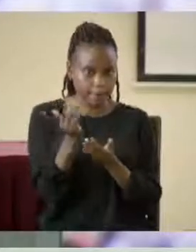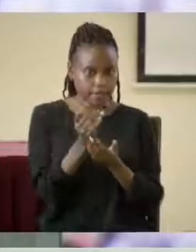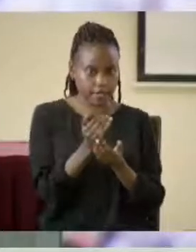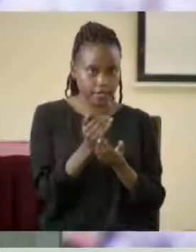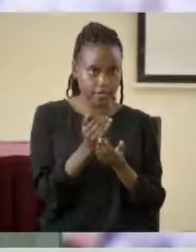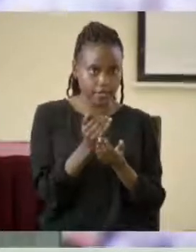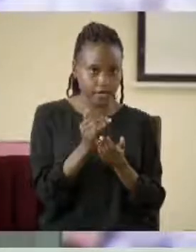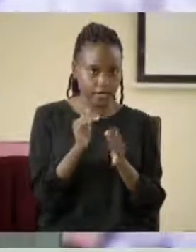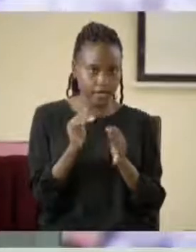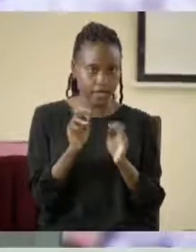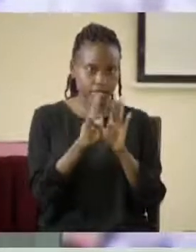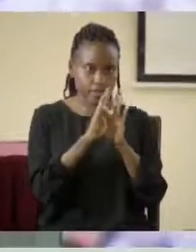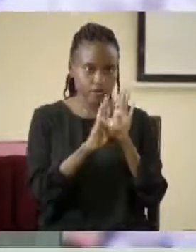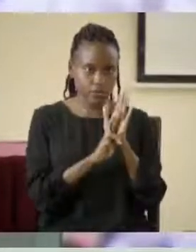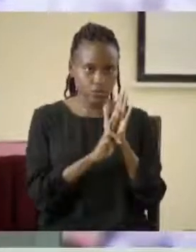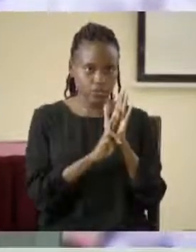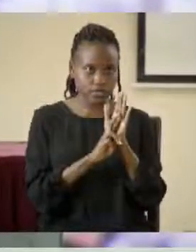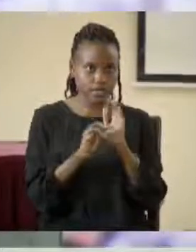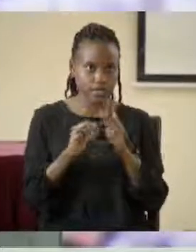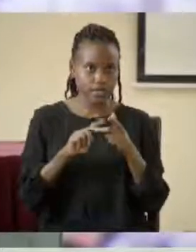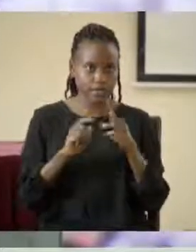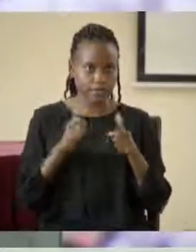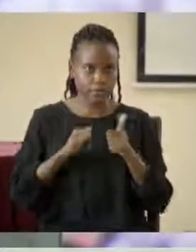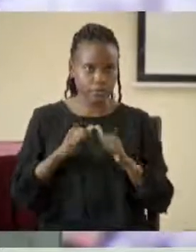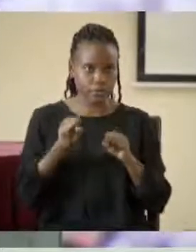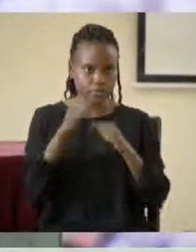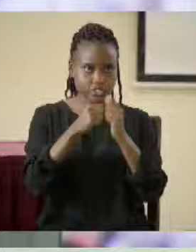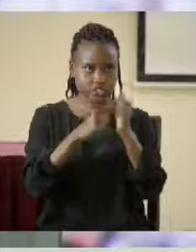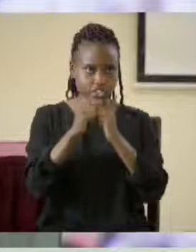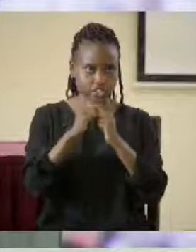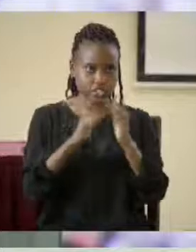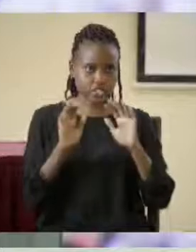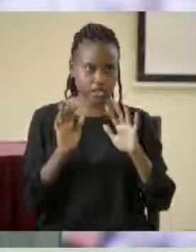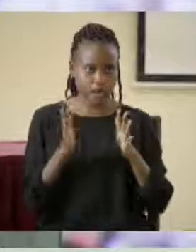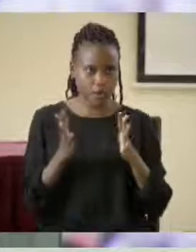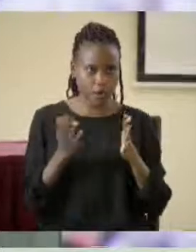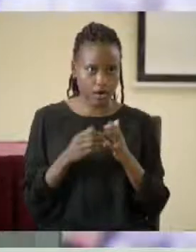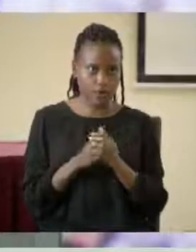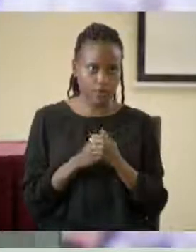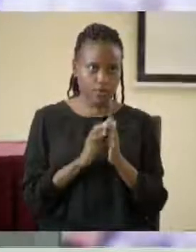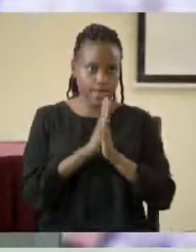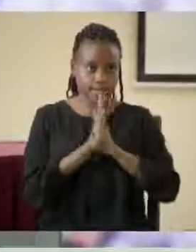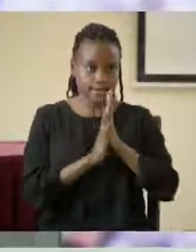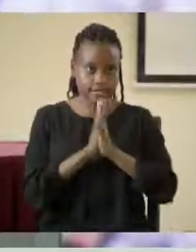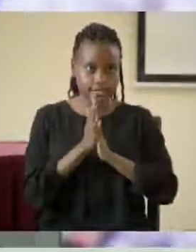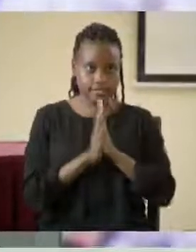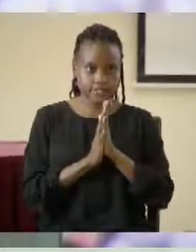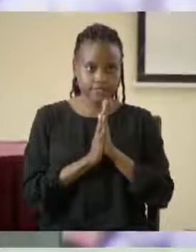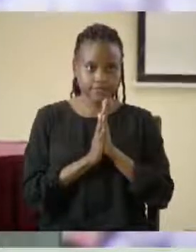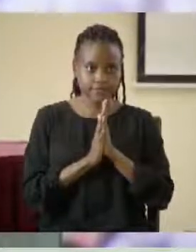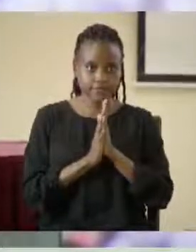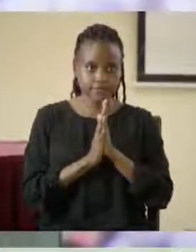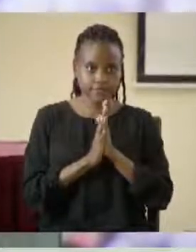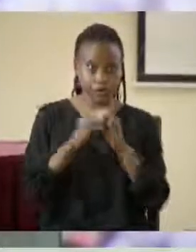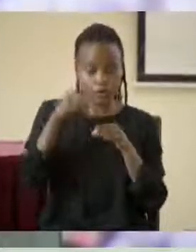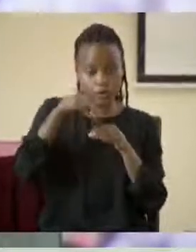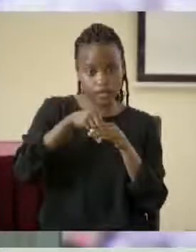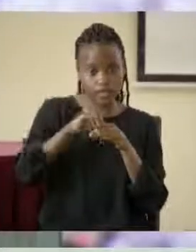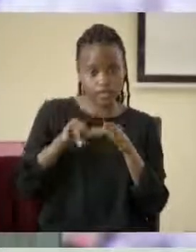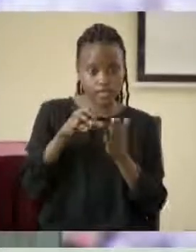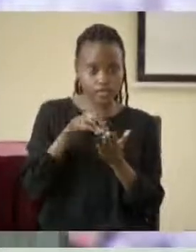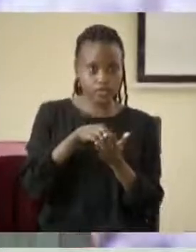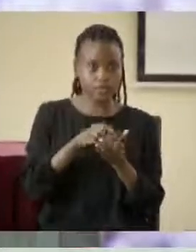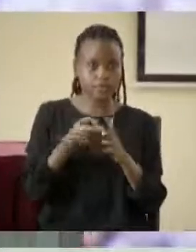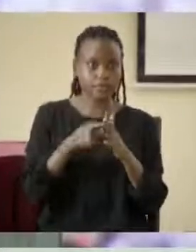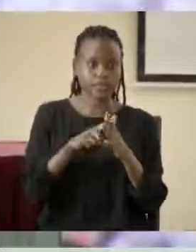these norms, actors, structures, and interests. And it is within that context that I